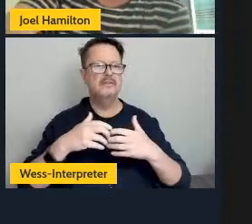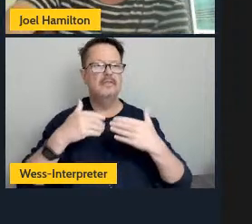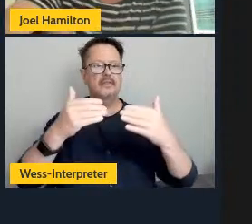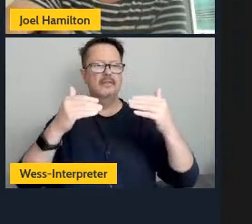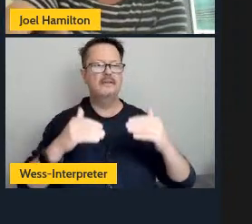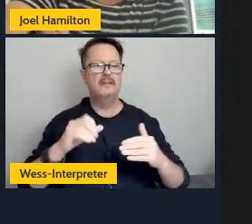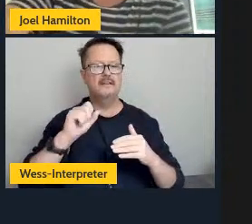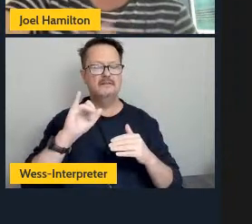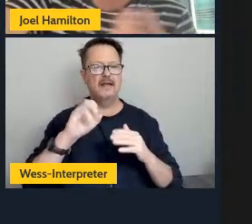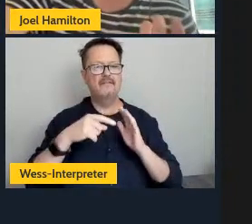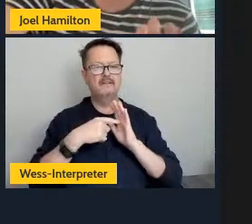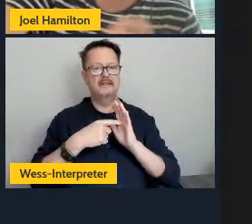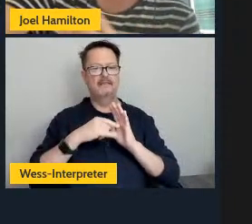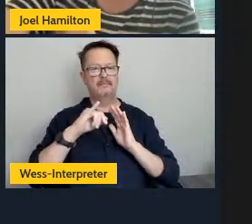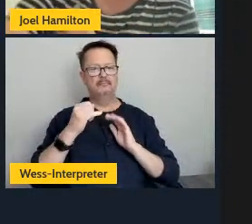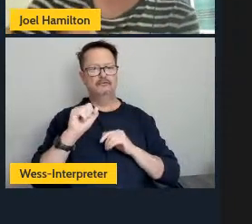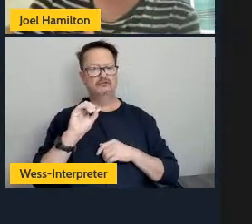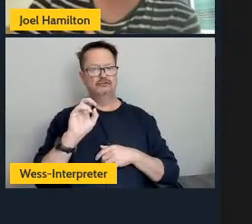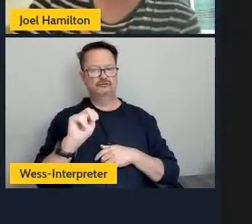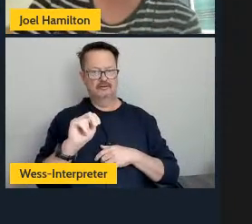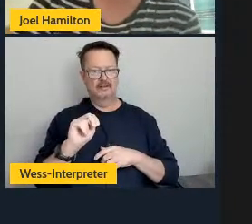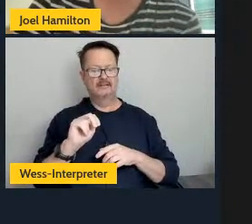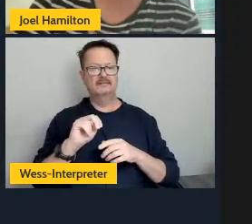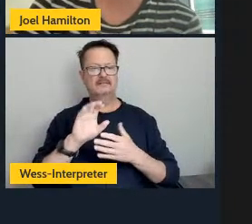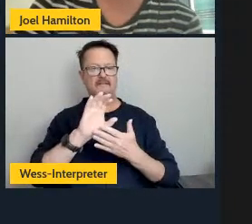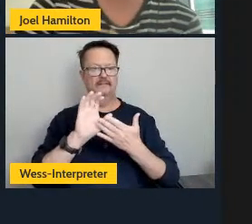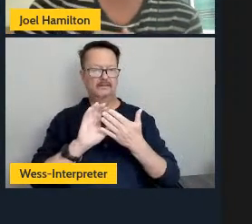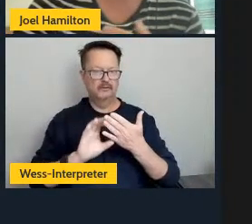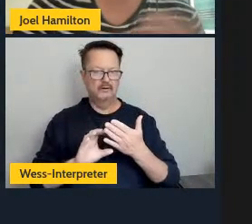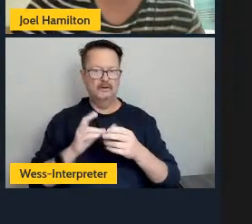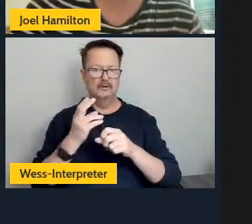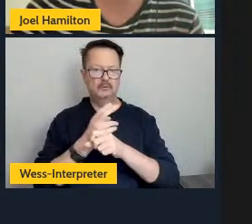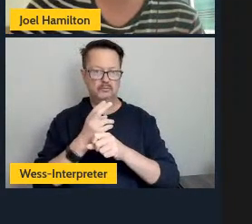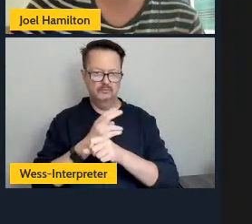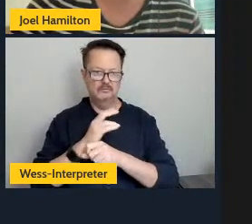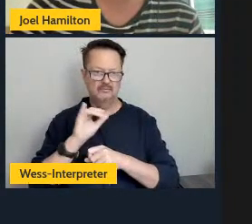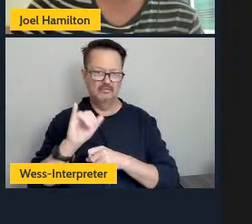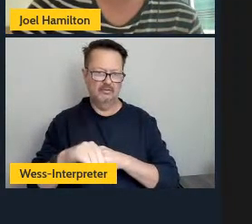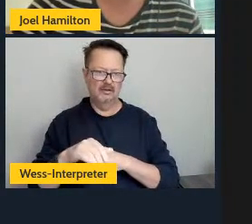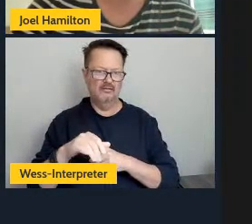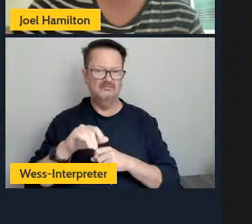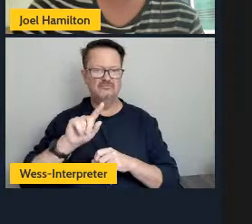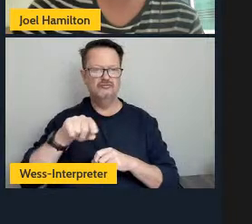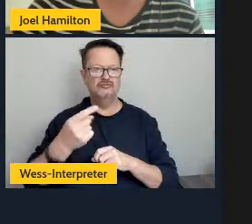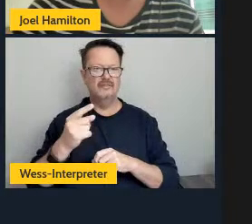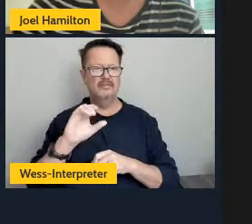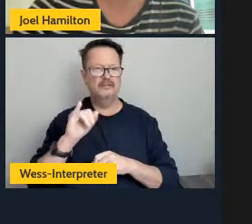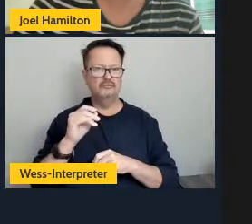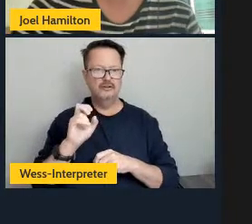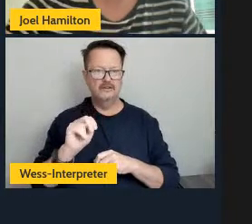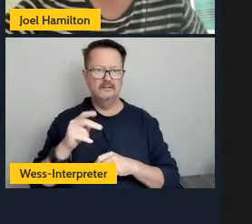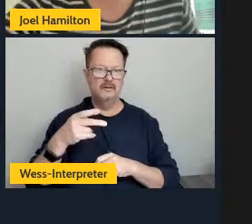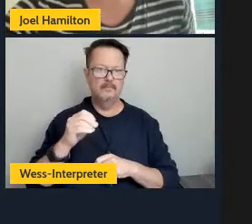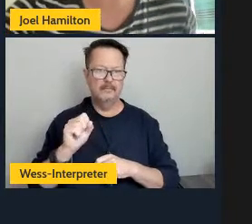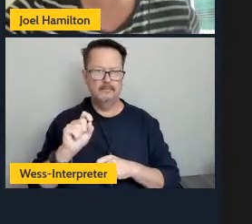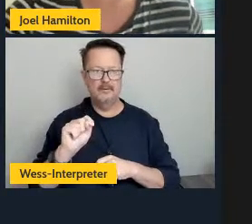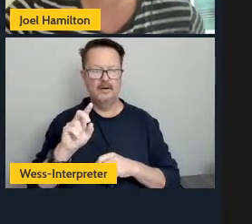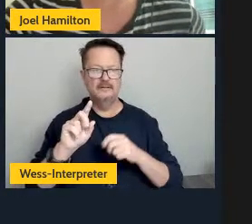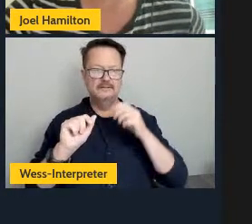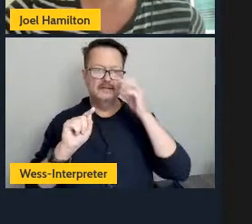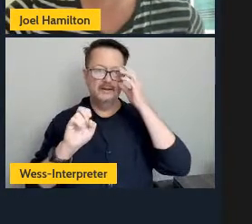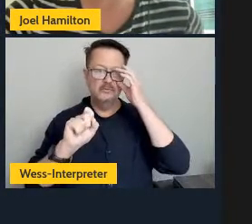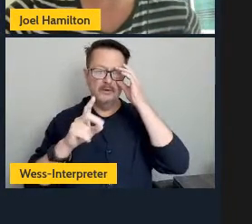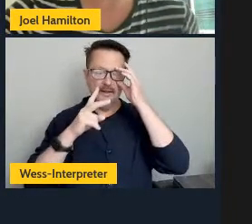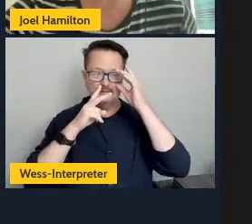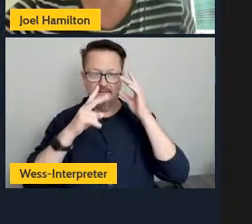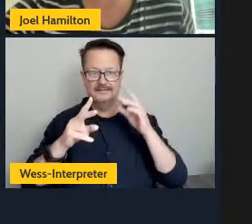JSON, the JSON configuration of a step function which uses a parse state. In fact, this is just the JSON configuration of a parse state itself. And as you can see